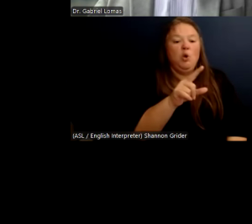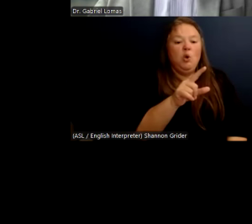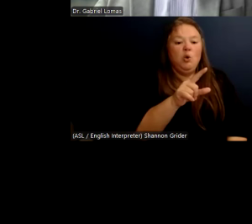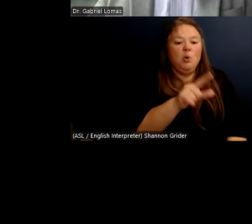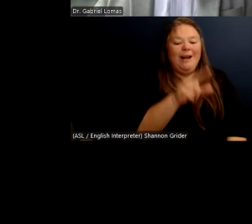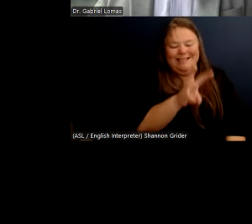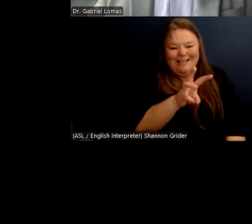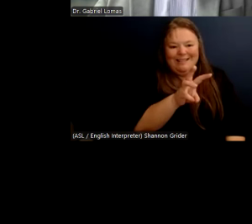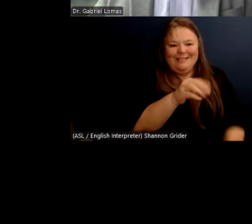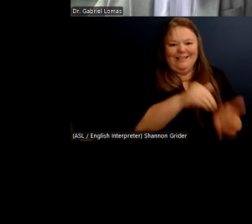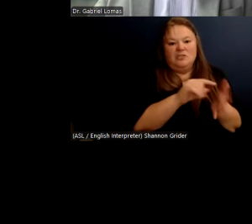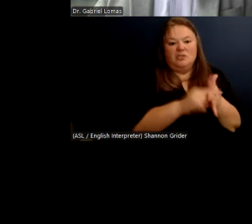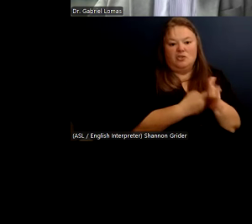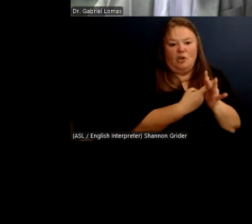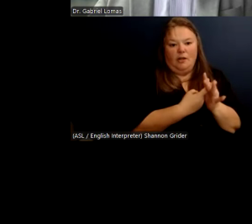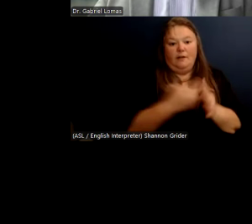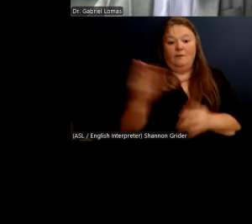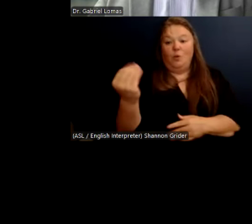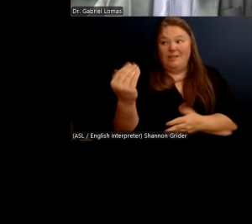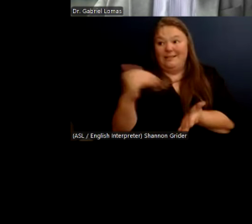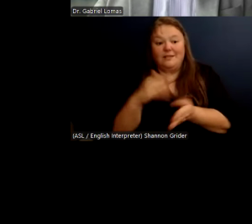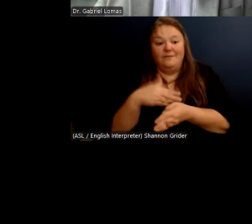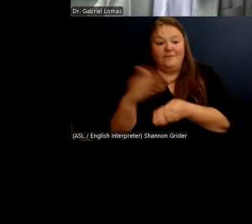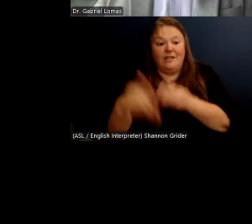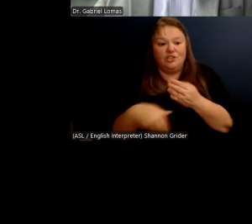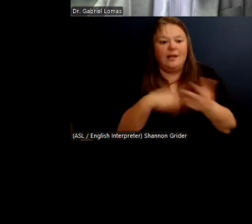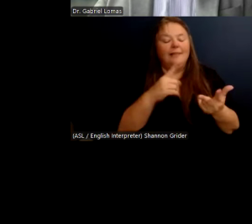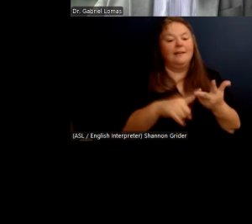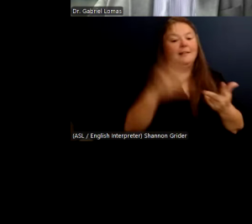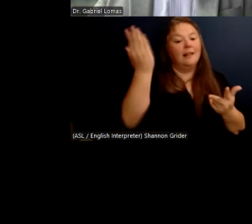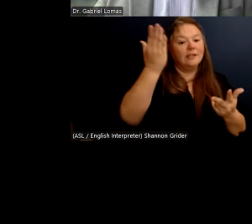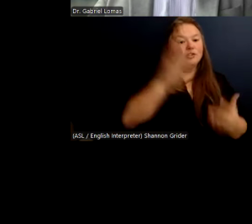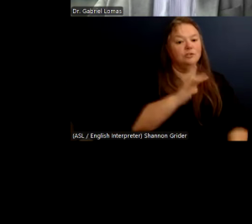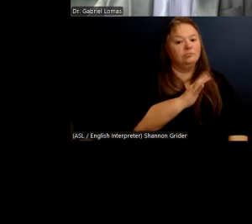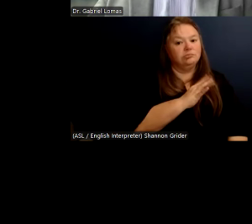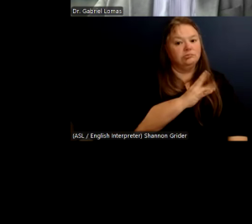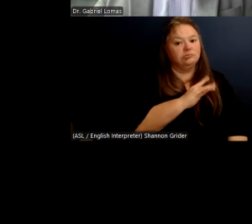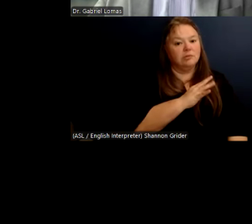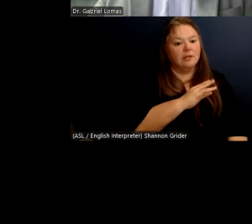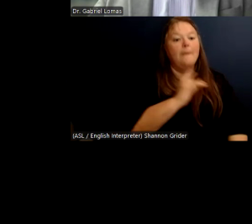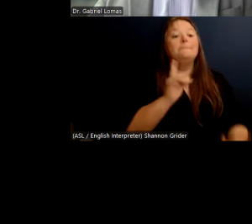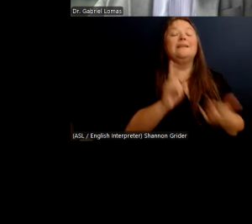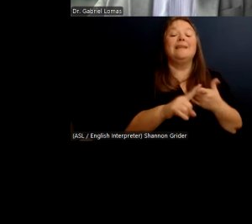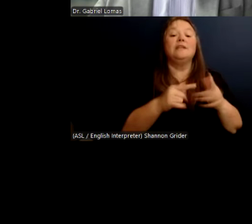6,000 started, and it tells you how many finished, and then the lectures. So it also breaks down for me by state. Next